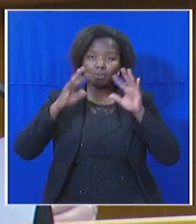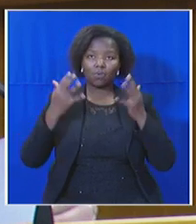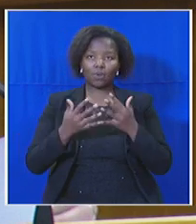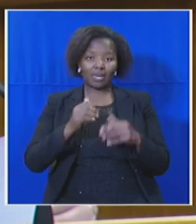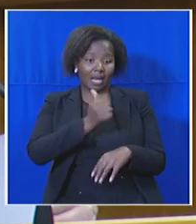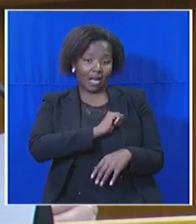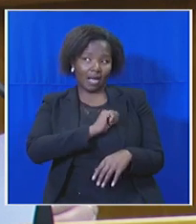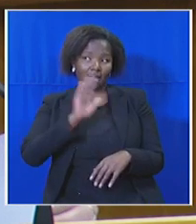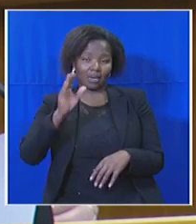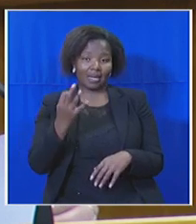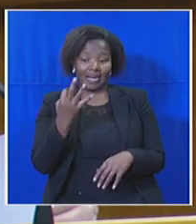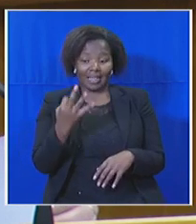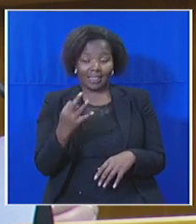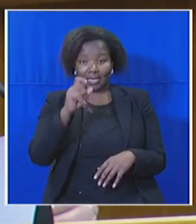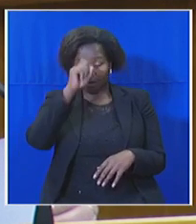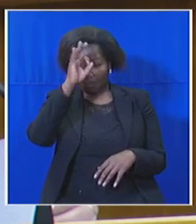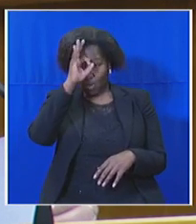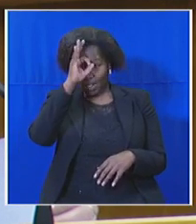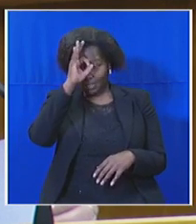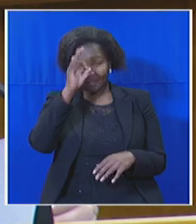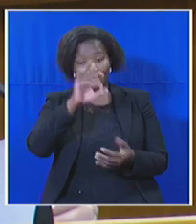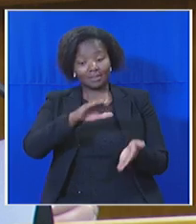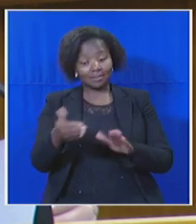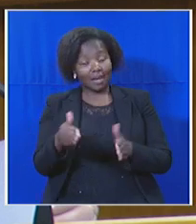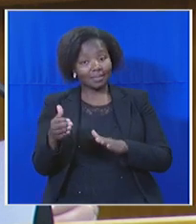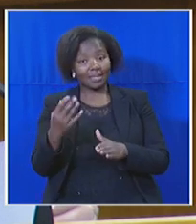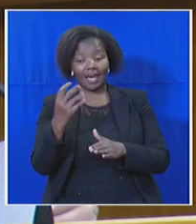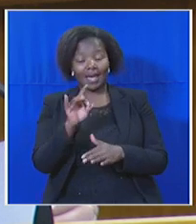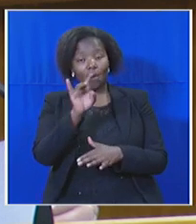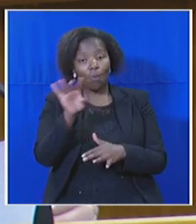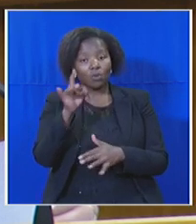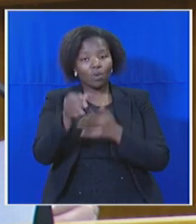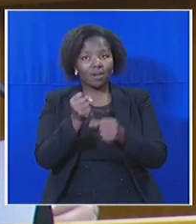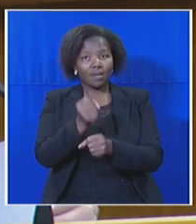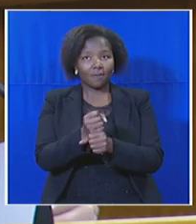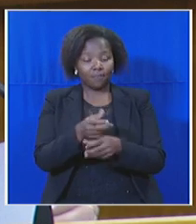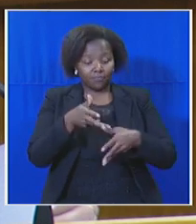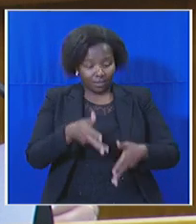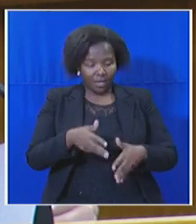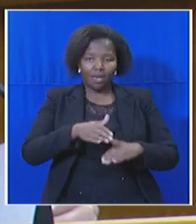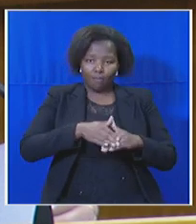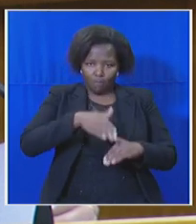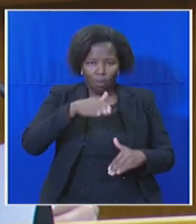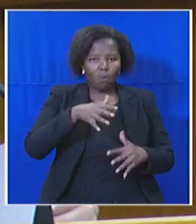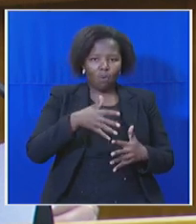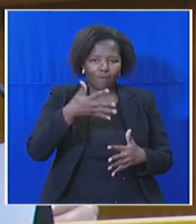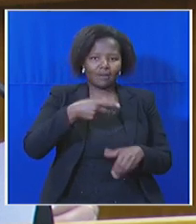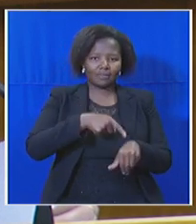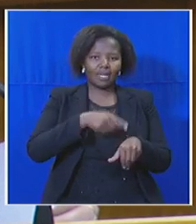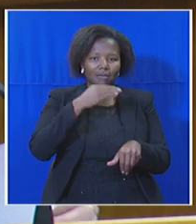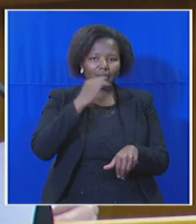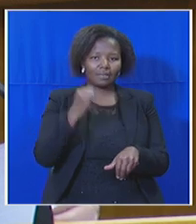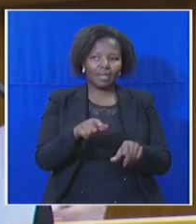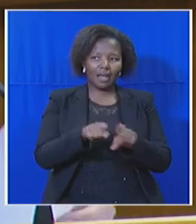police officers are killed each year. A police officer here is 5 times more likely to be killed on duty than their counterpart in the